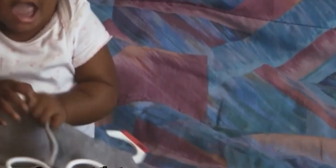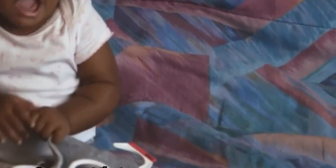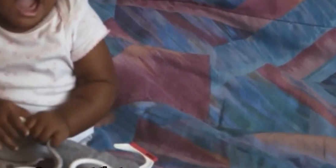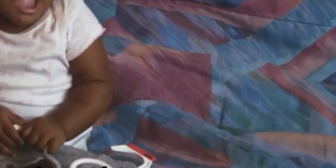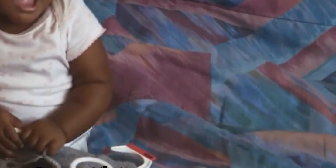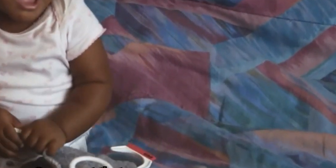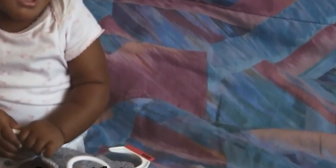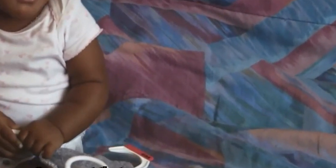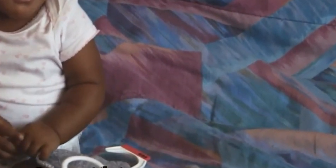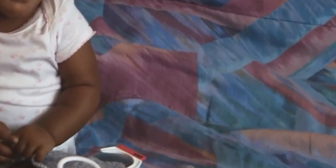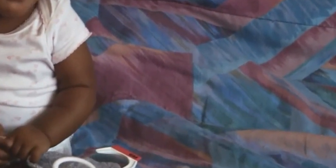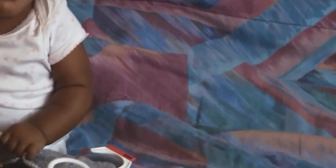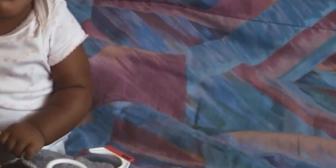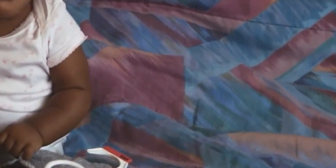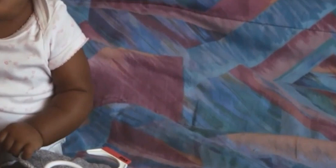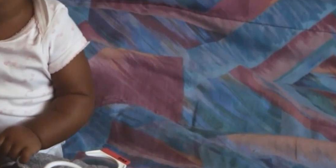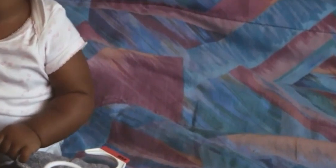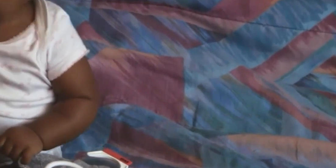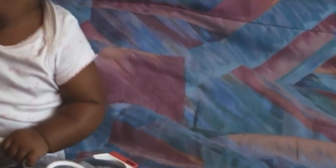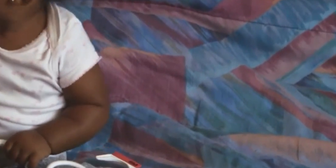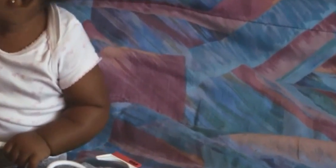So we got that.